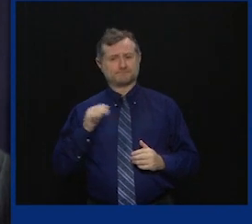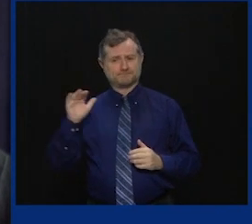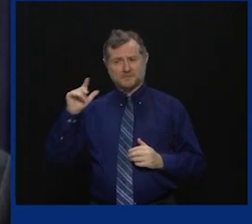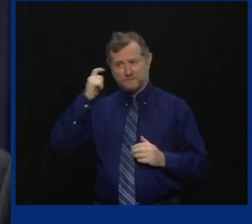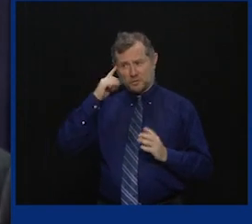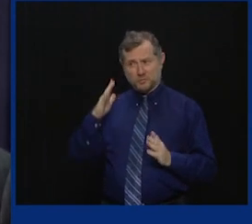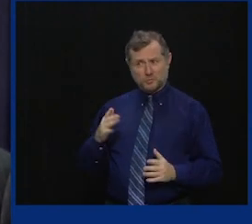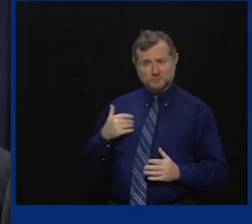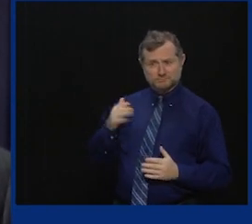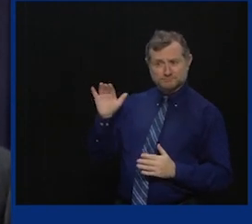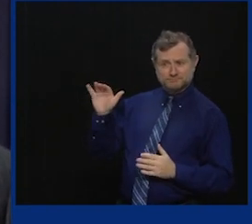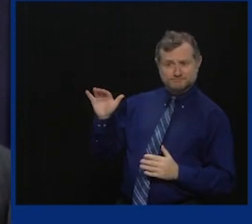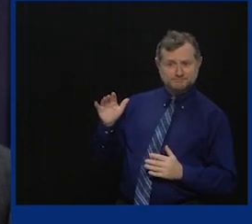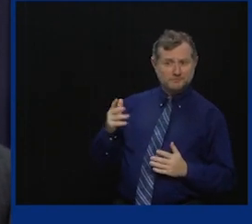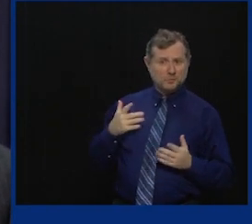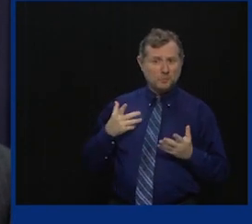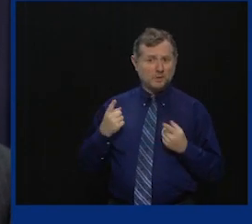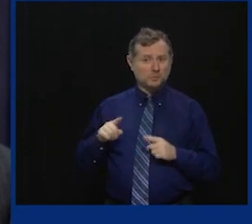the